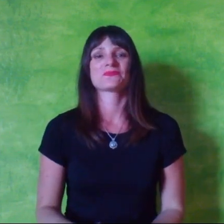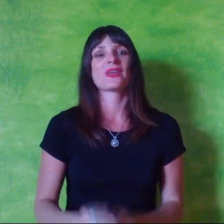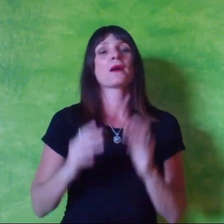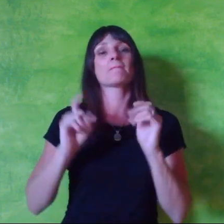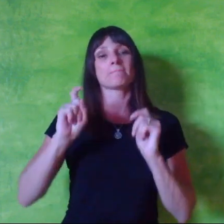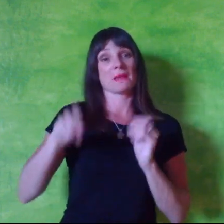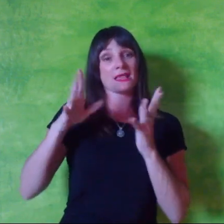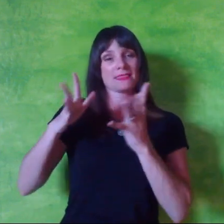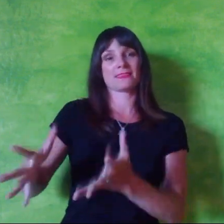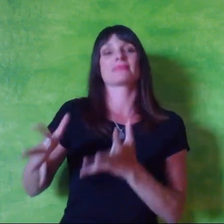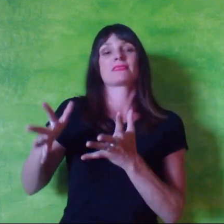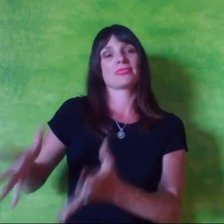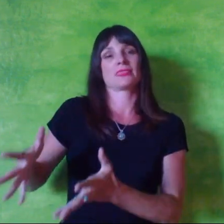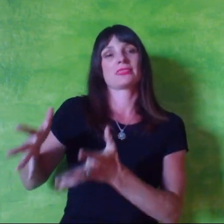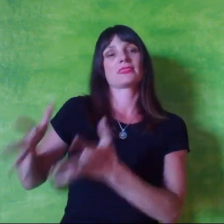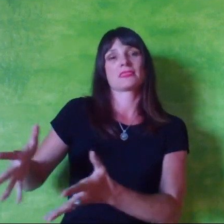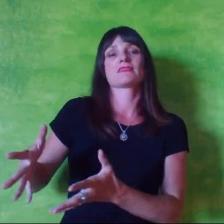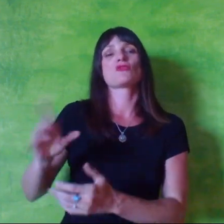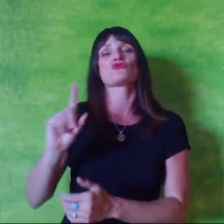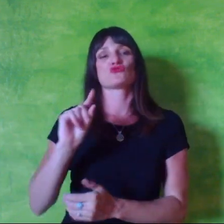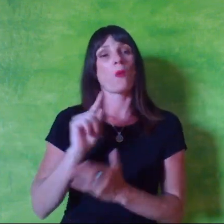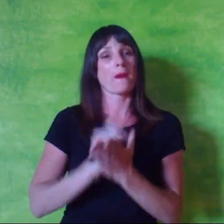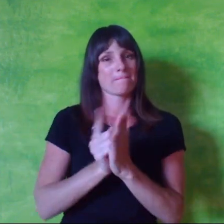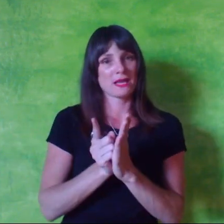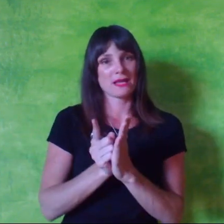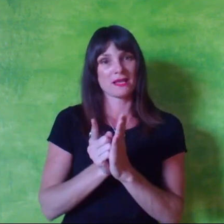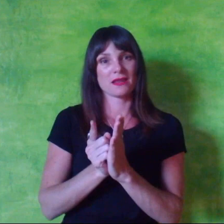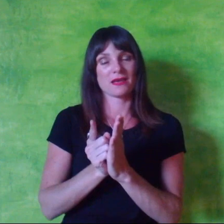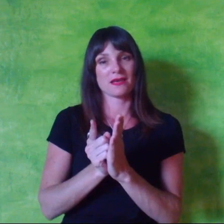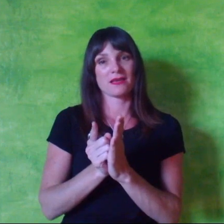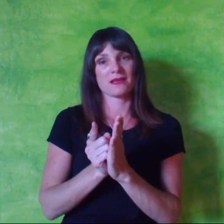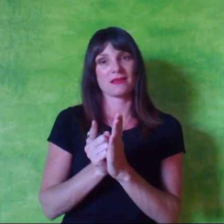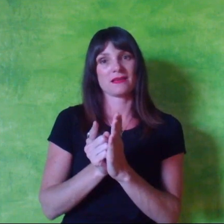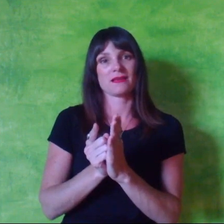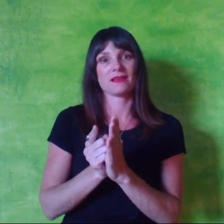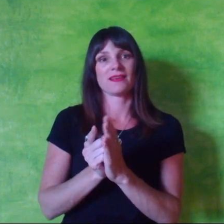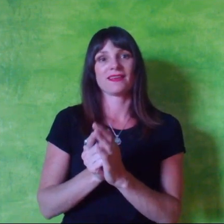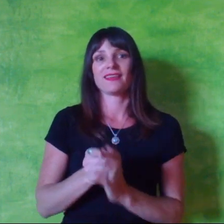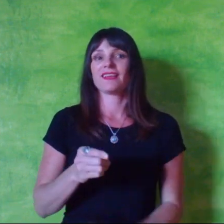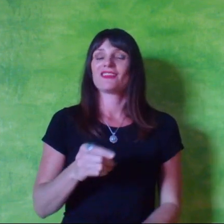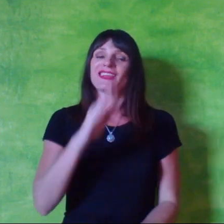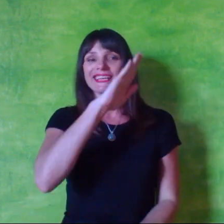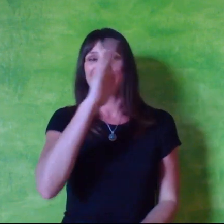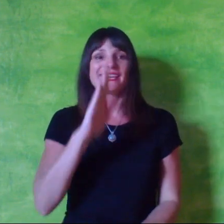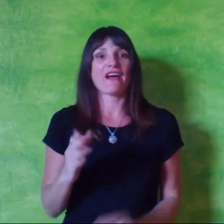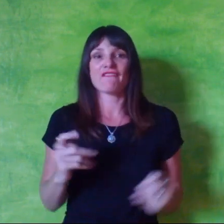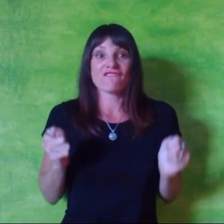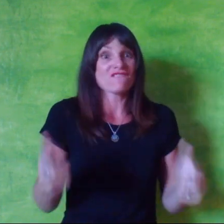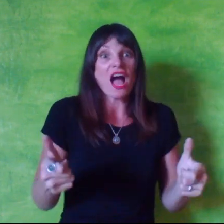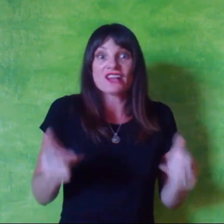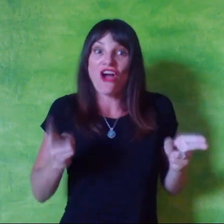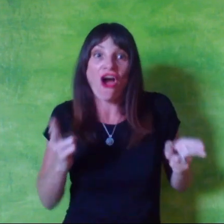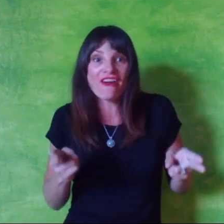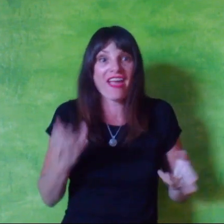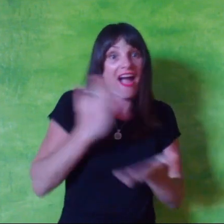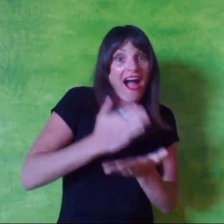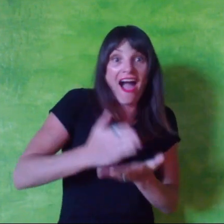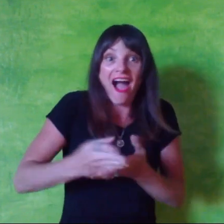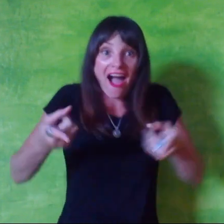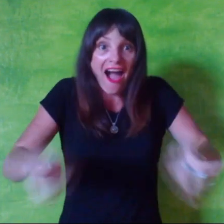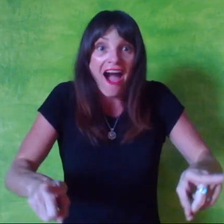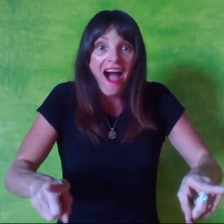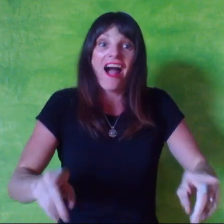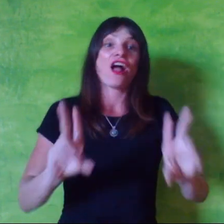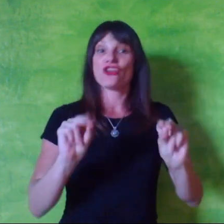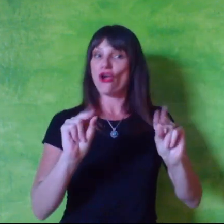minutes. Never, ever, ever, ever cut into your beef right after you pull it off the grill. You have to let it cool, and it's